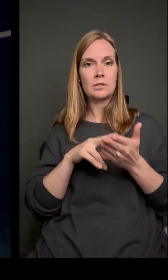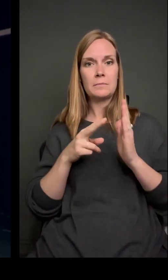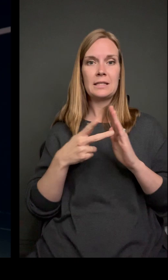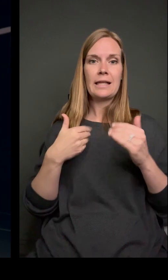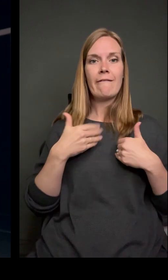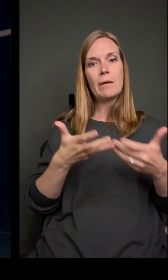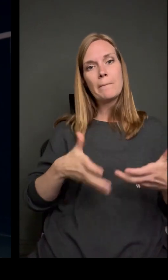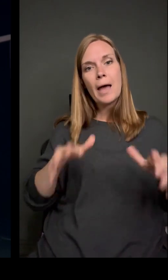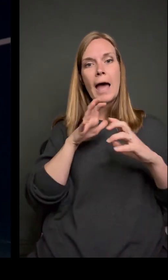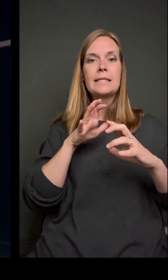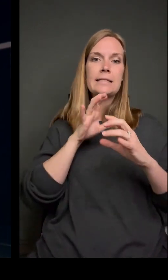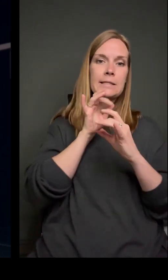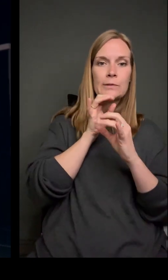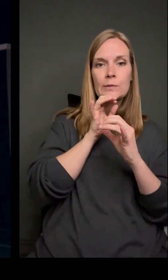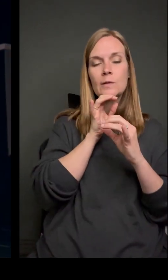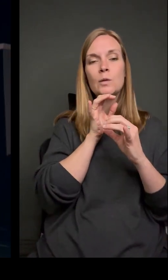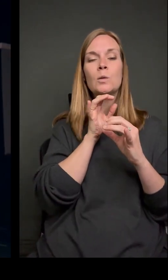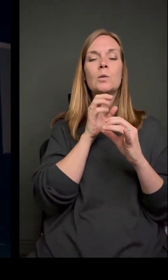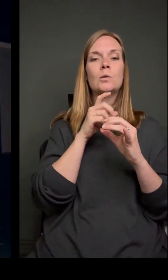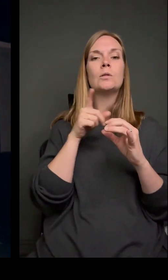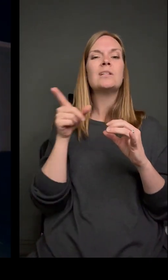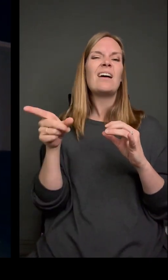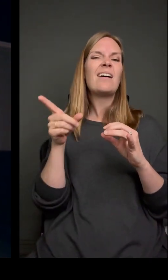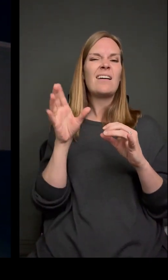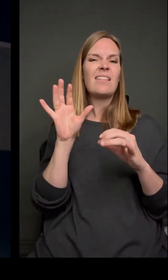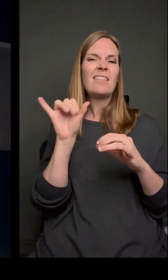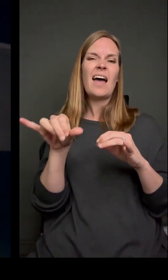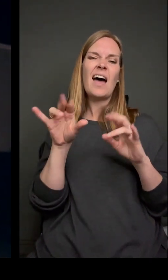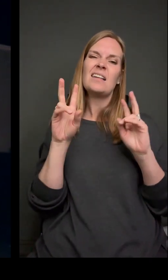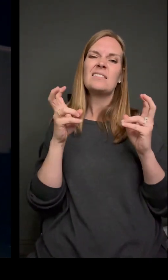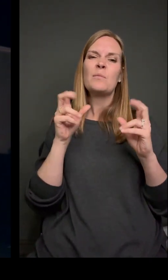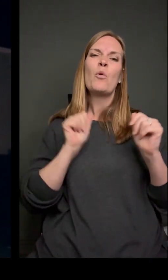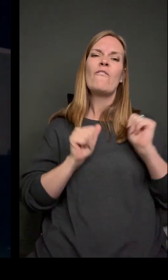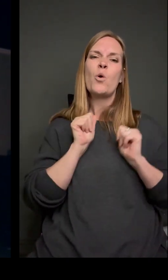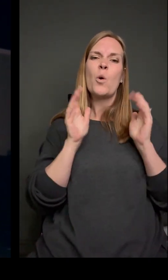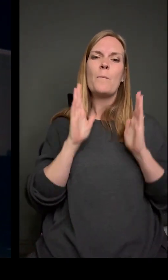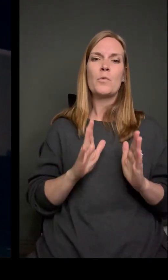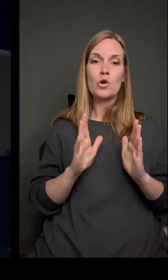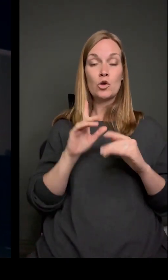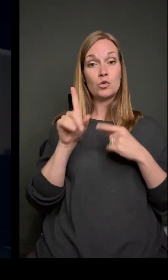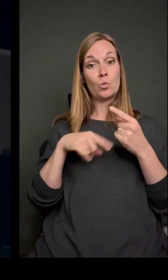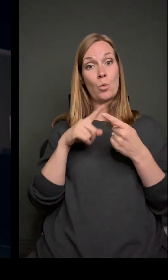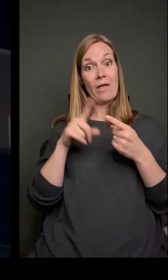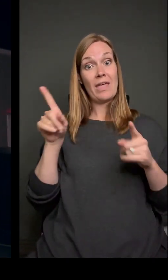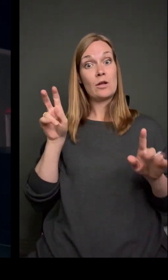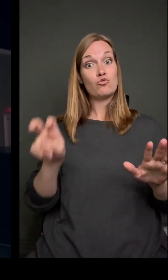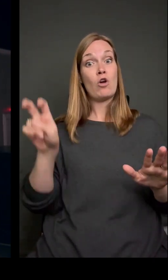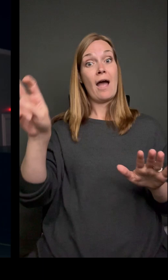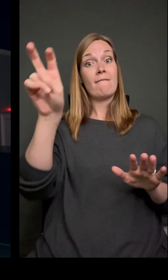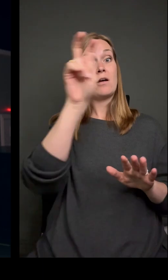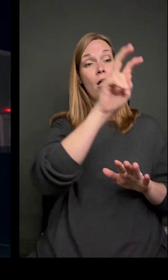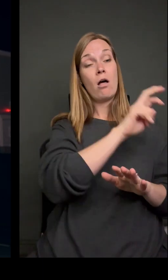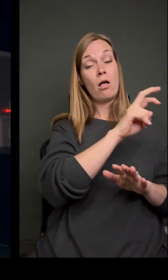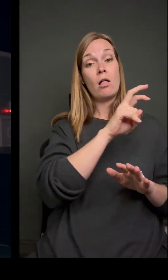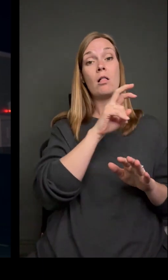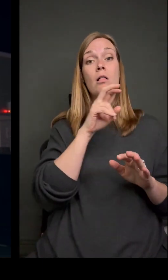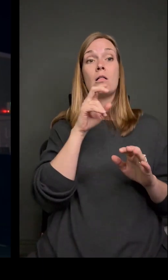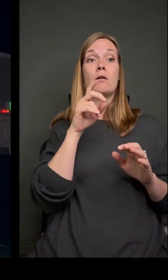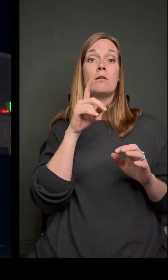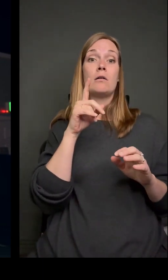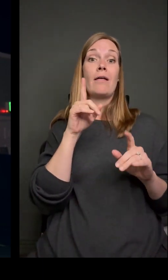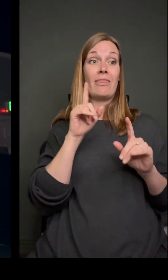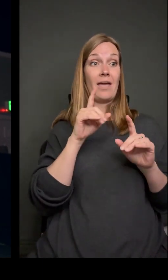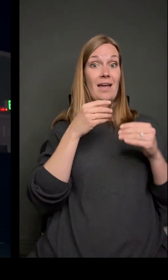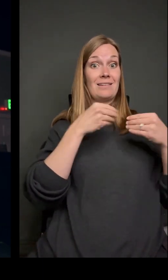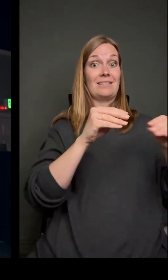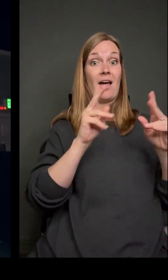flutes. They're an itinerant tradespeople who put on what we would recognize as a performance. When they reach a new village, it's an entertainment, but it's a way of letting the